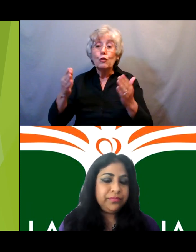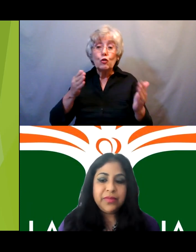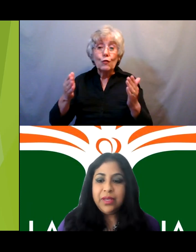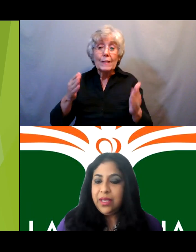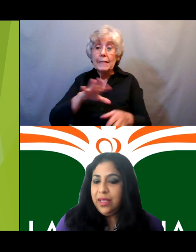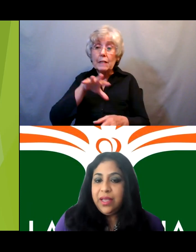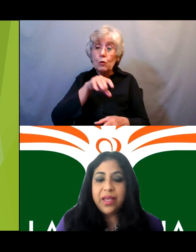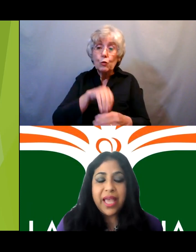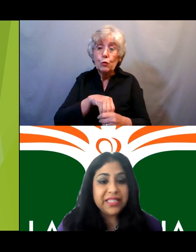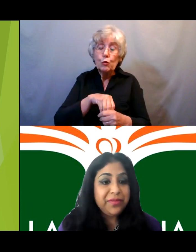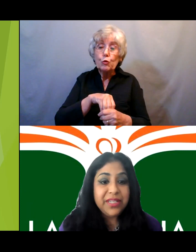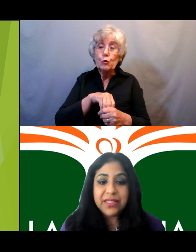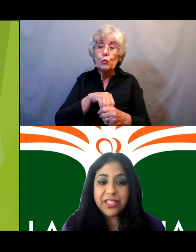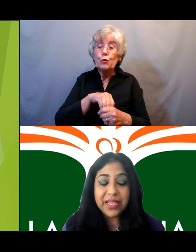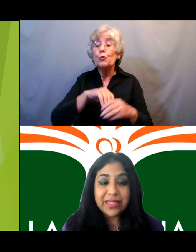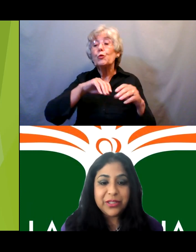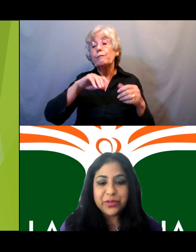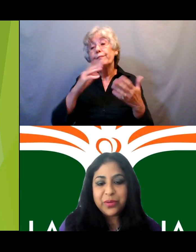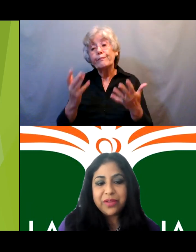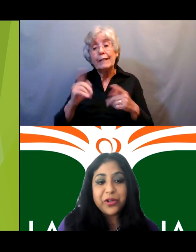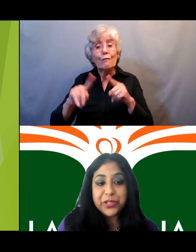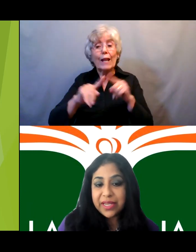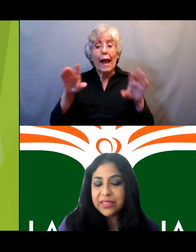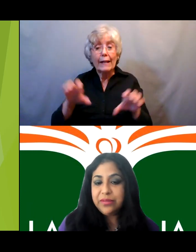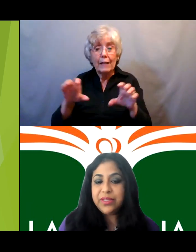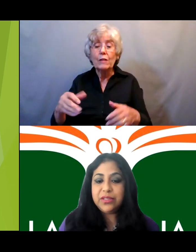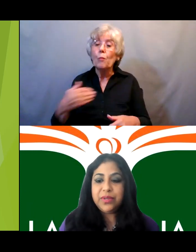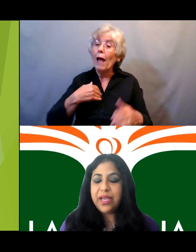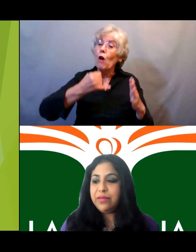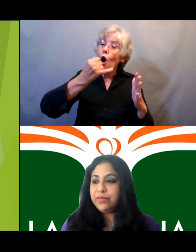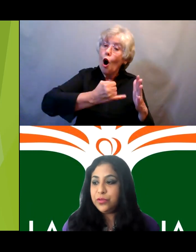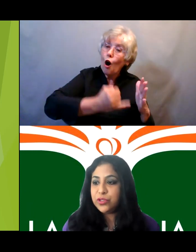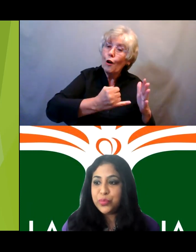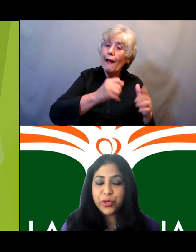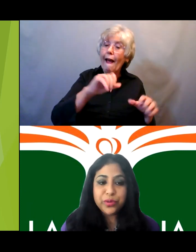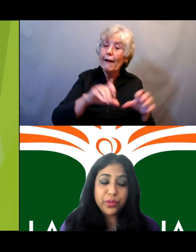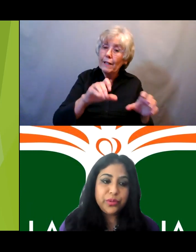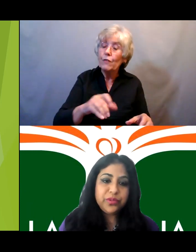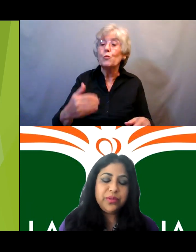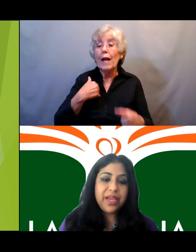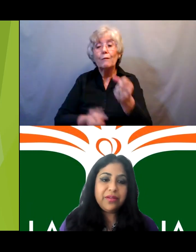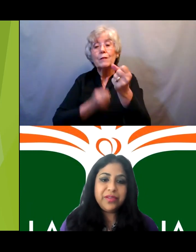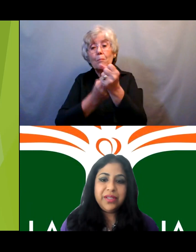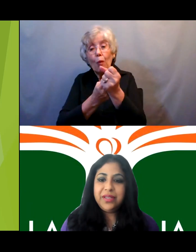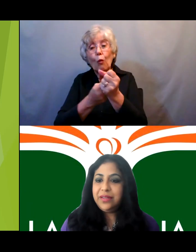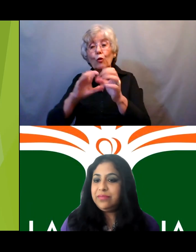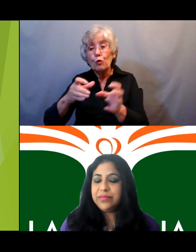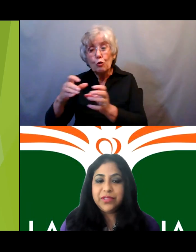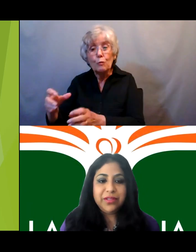include activities such as, like we have art activities, we have support groups, we